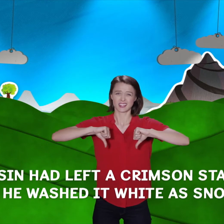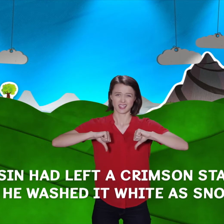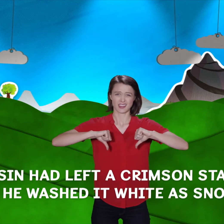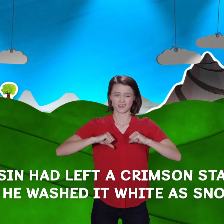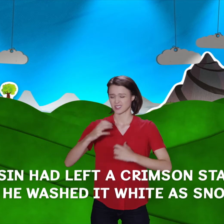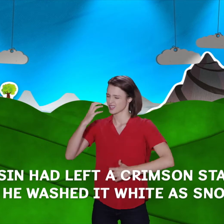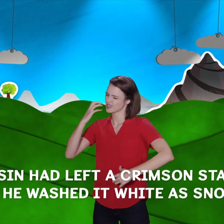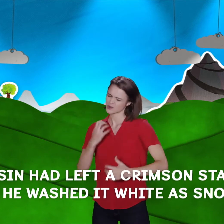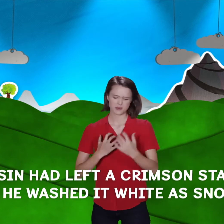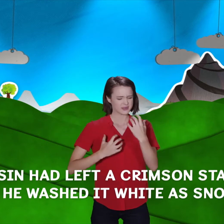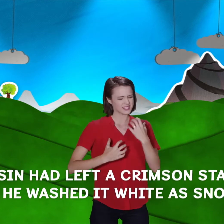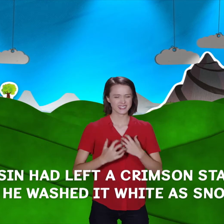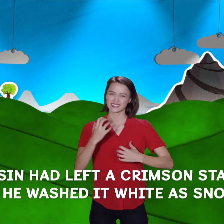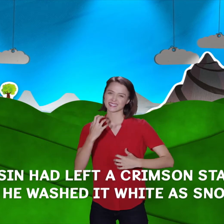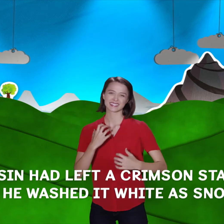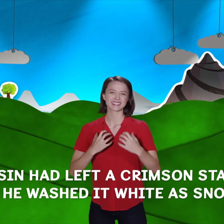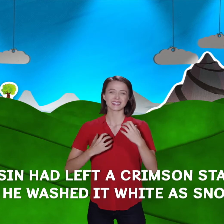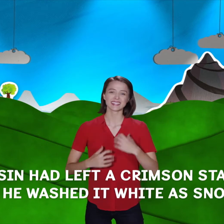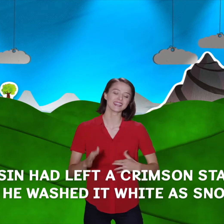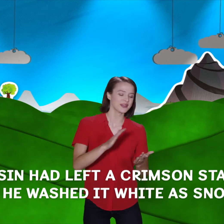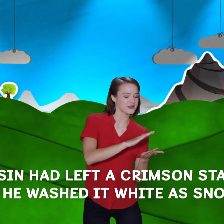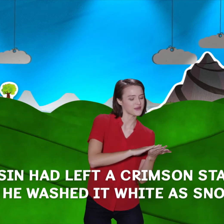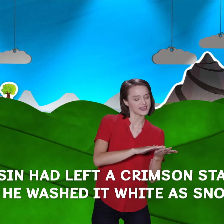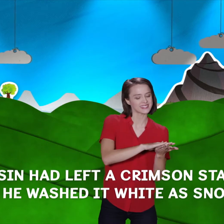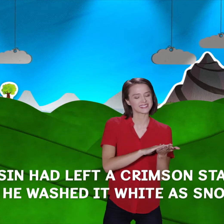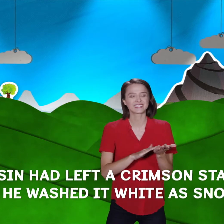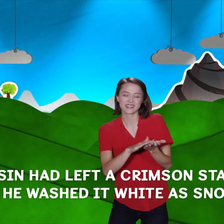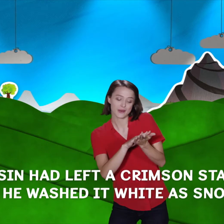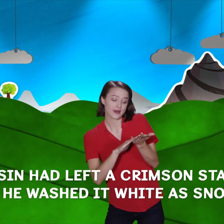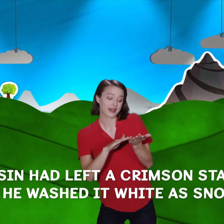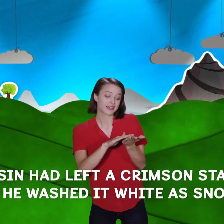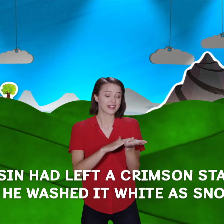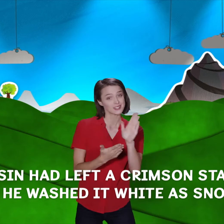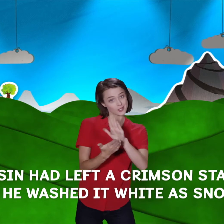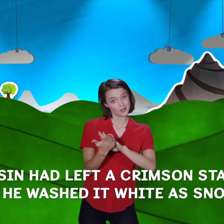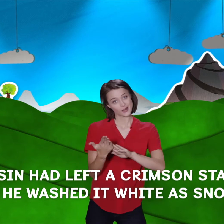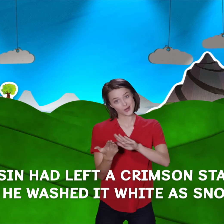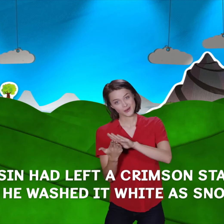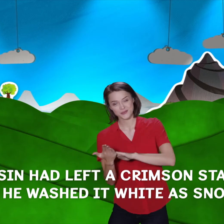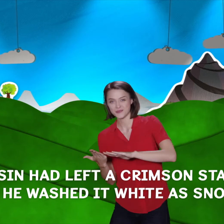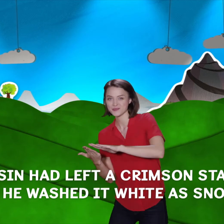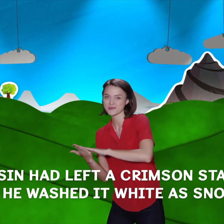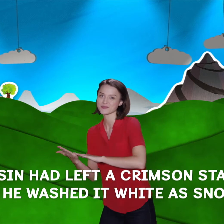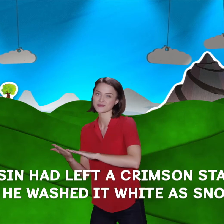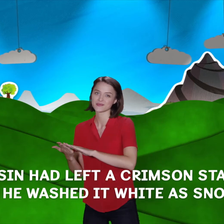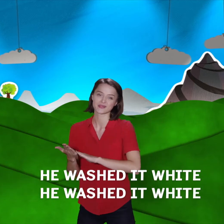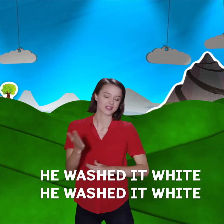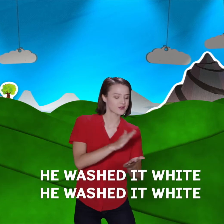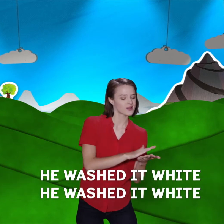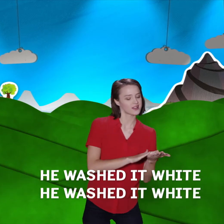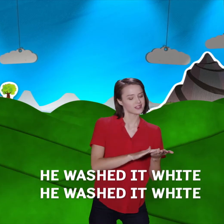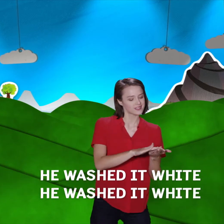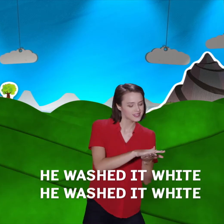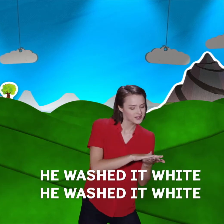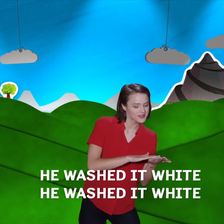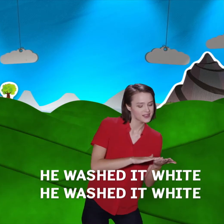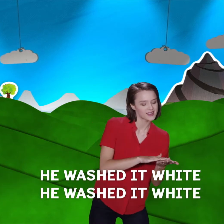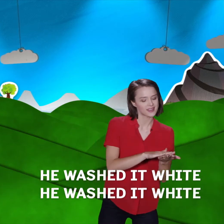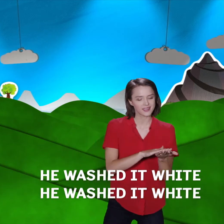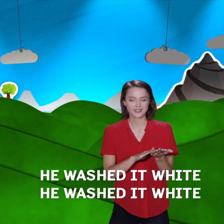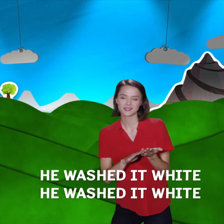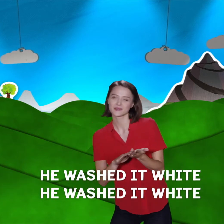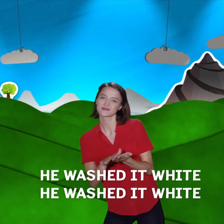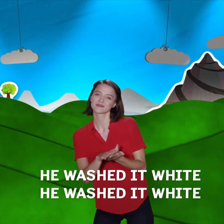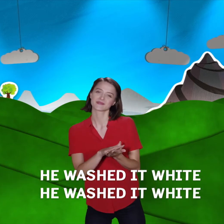Sin had left a crimson stain. He washed it white as snow. He washed it